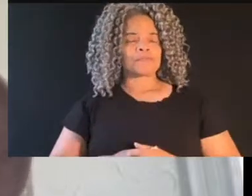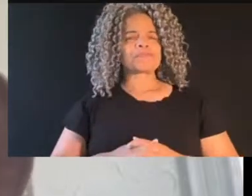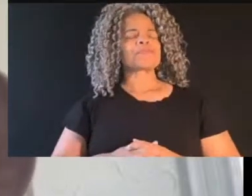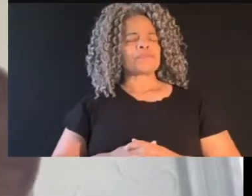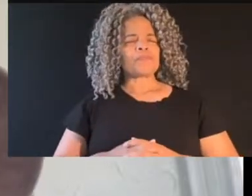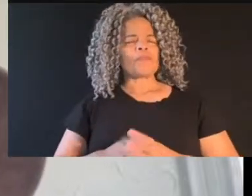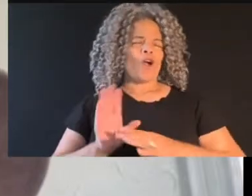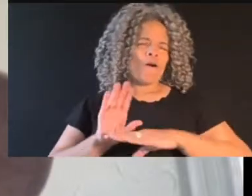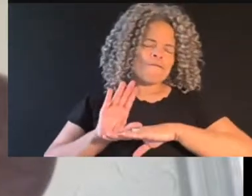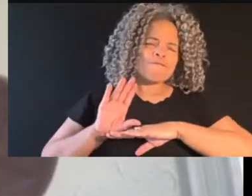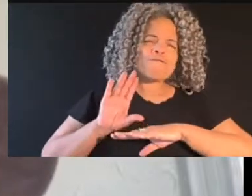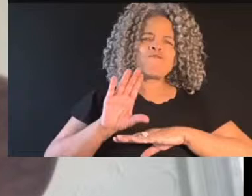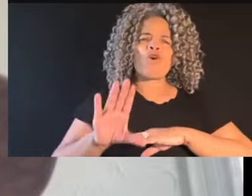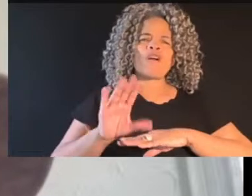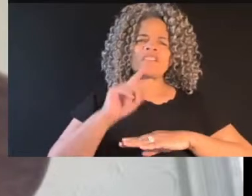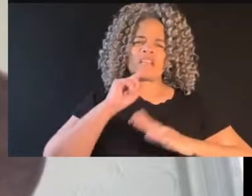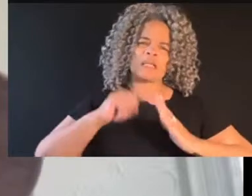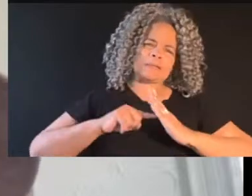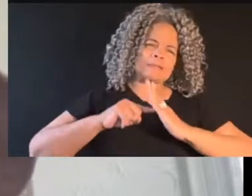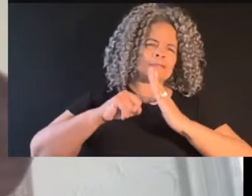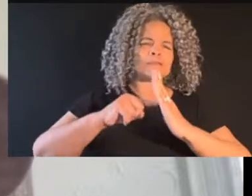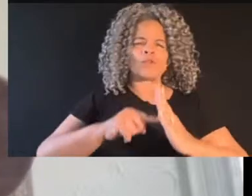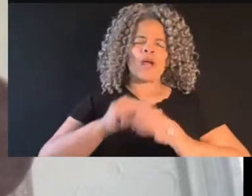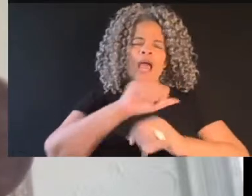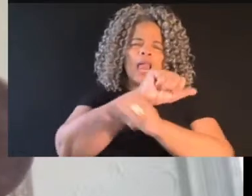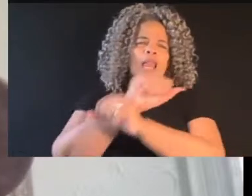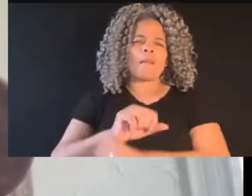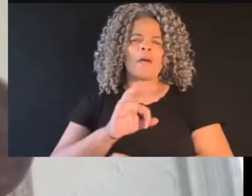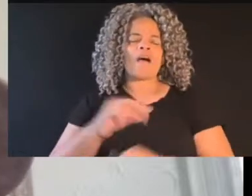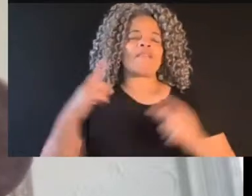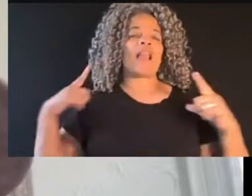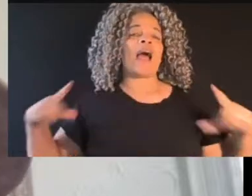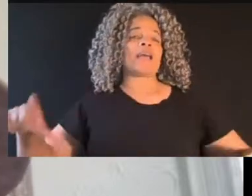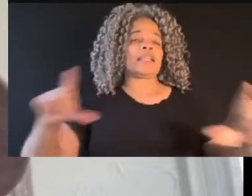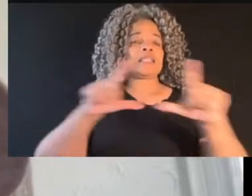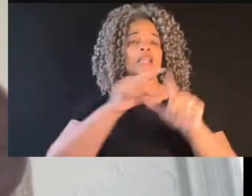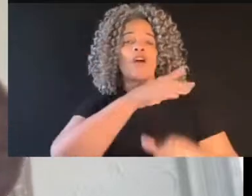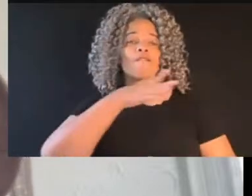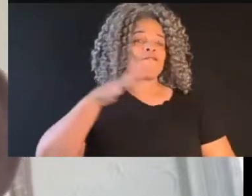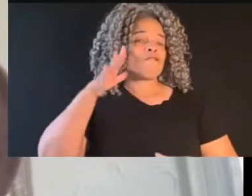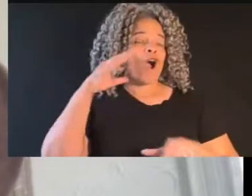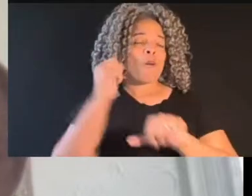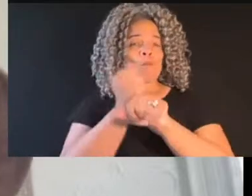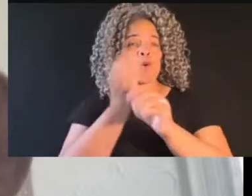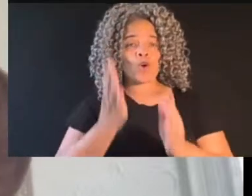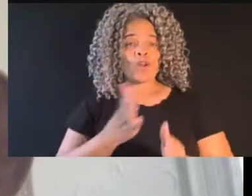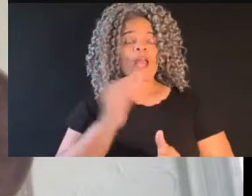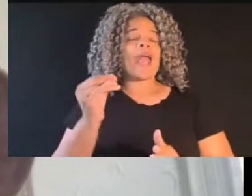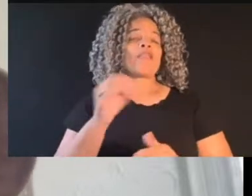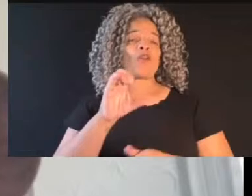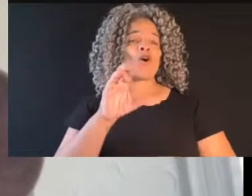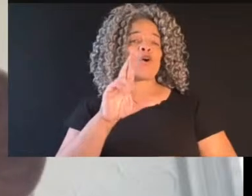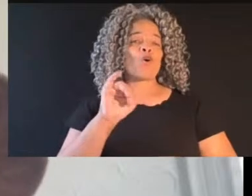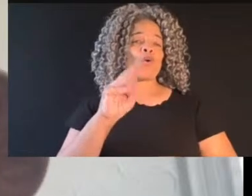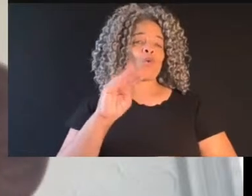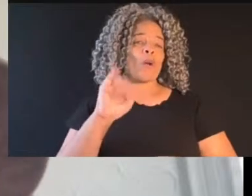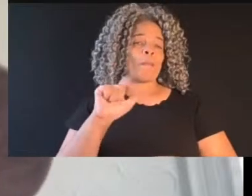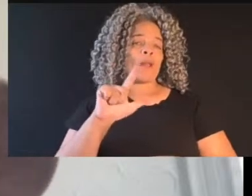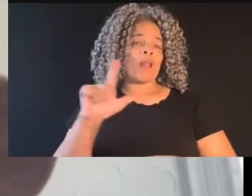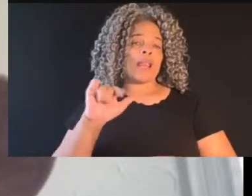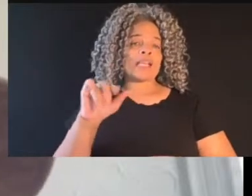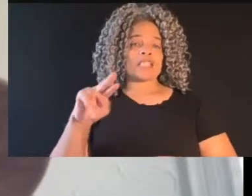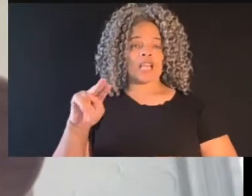forced and exploited labor of Latinx farm workers, as well as the criminalization